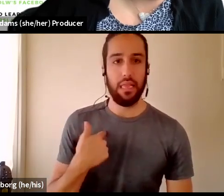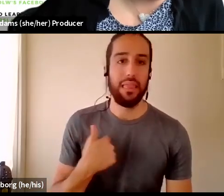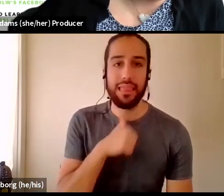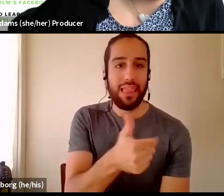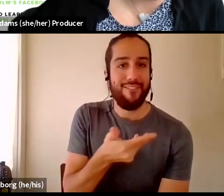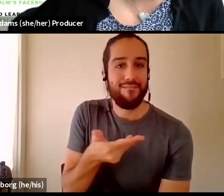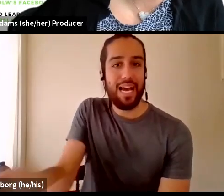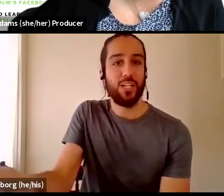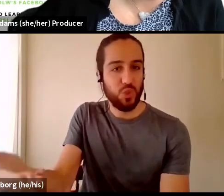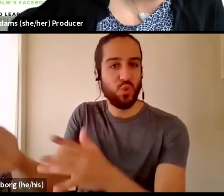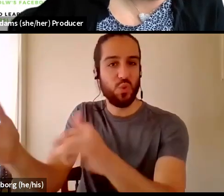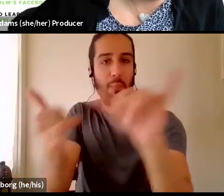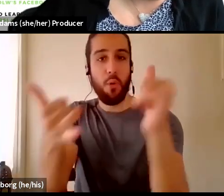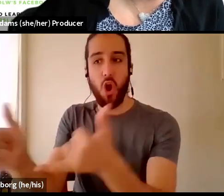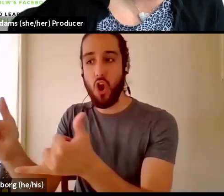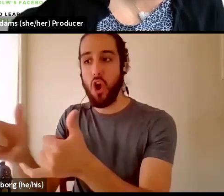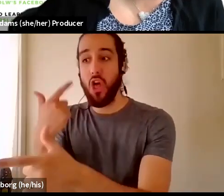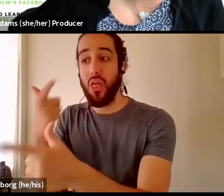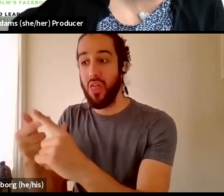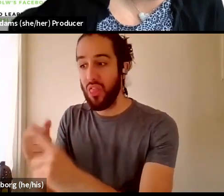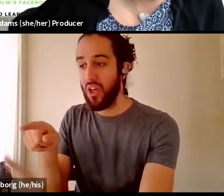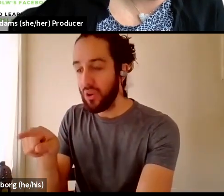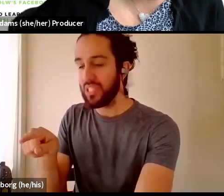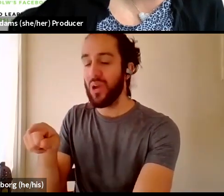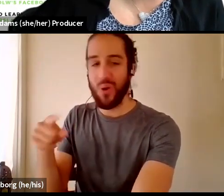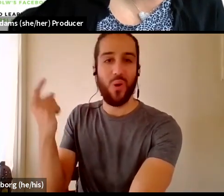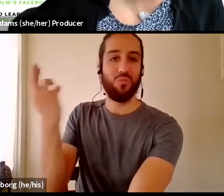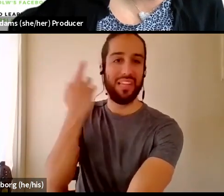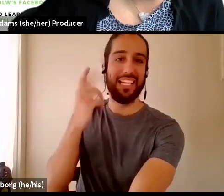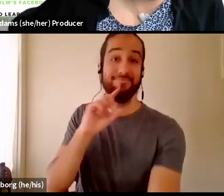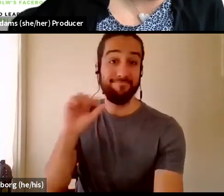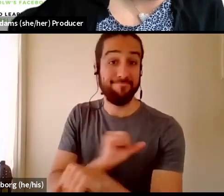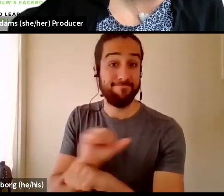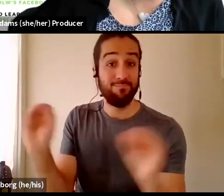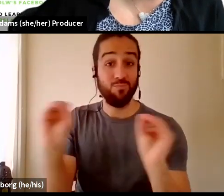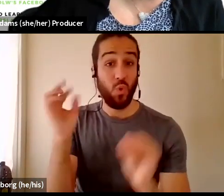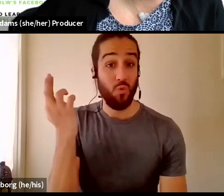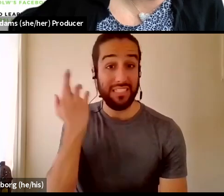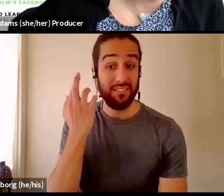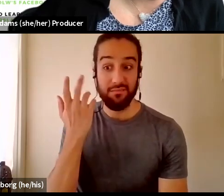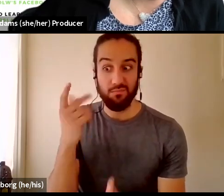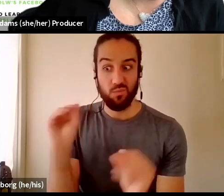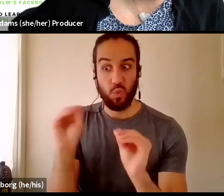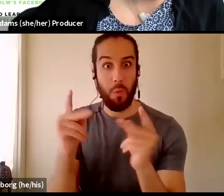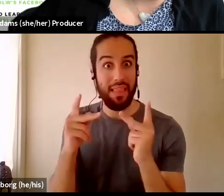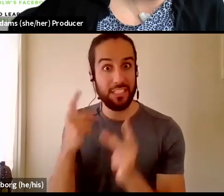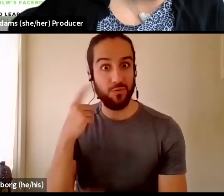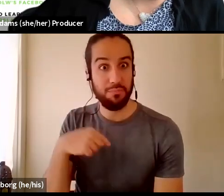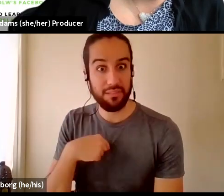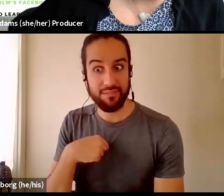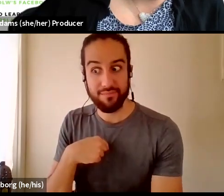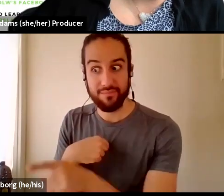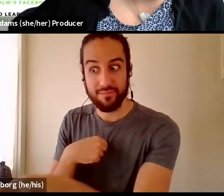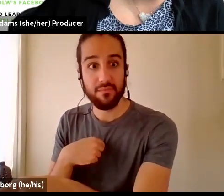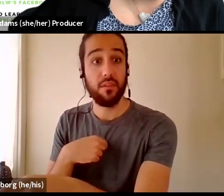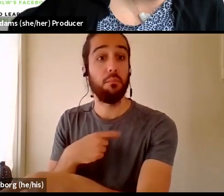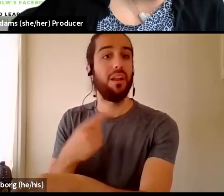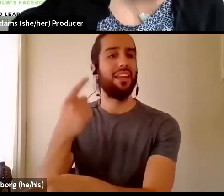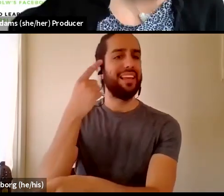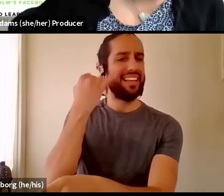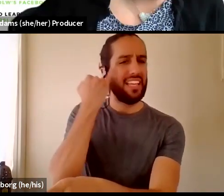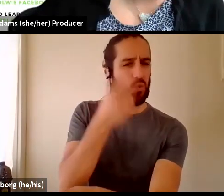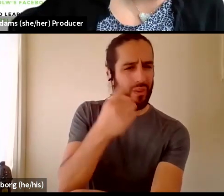be affirmed that there really wasn't a place for me. And if you think you're Latin, you're not really Latin, but that had never been an issue